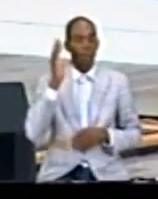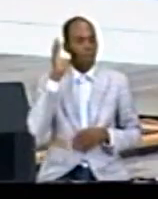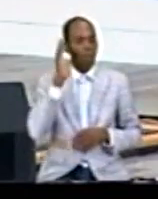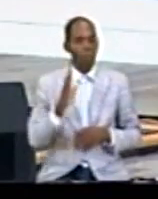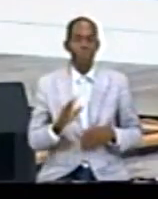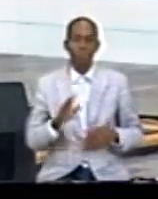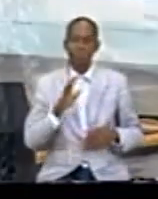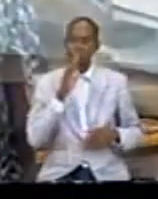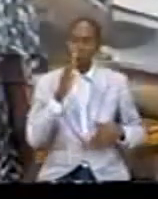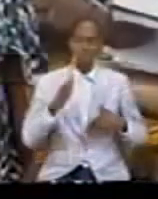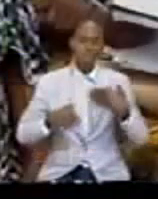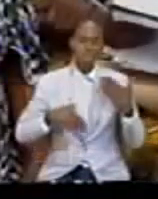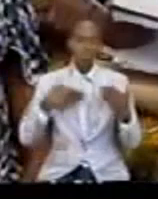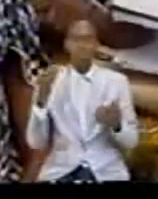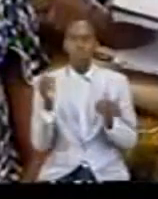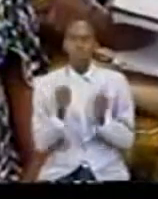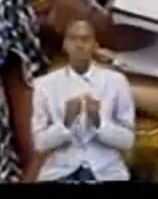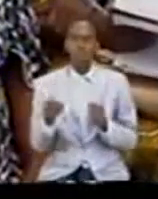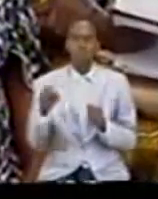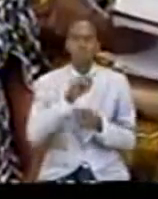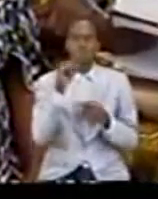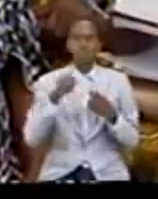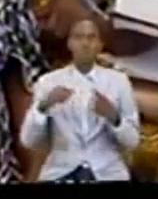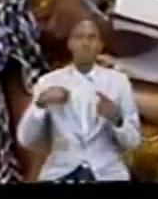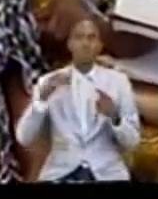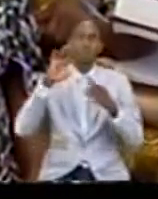you when we get to the other side.